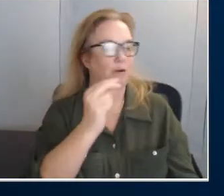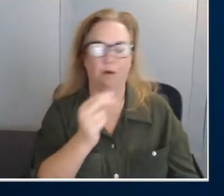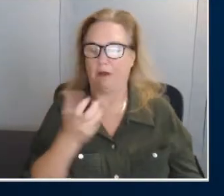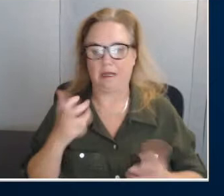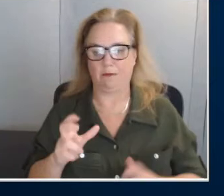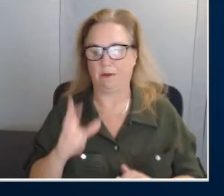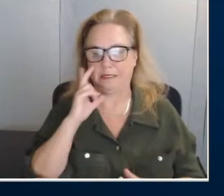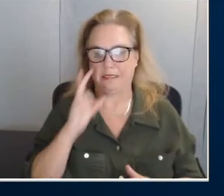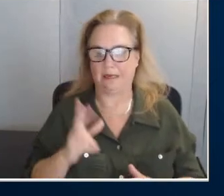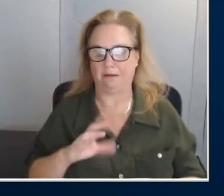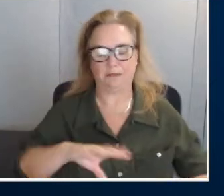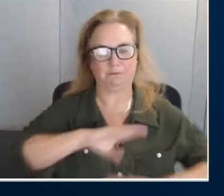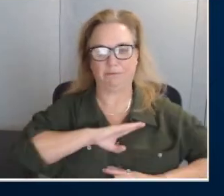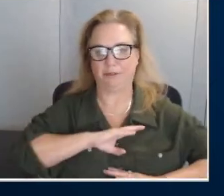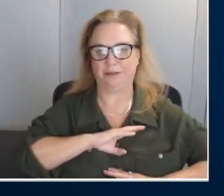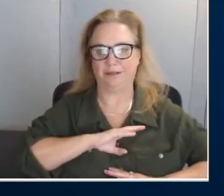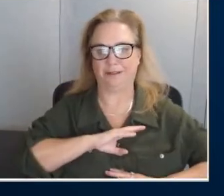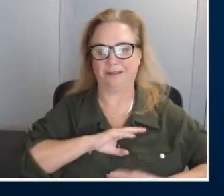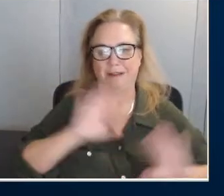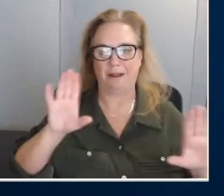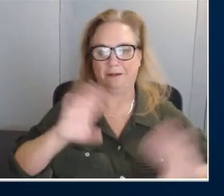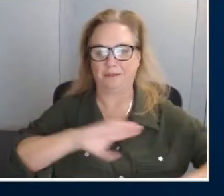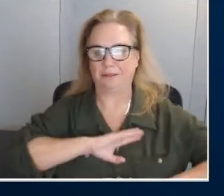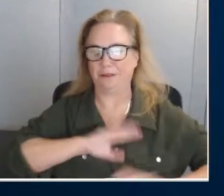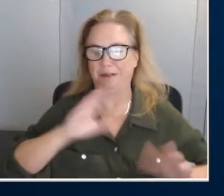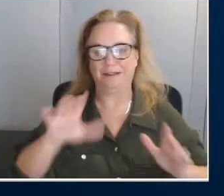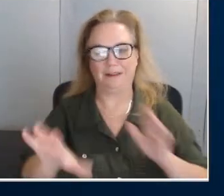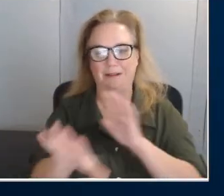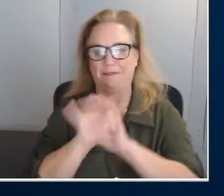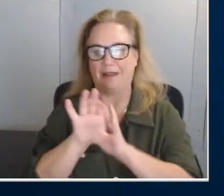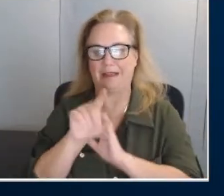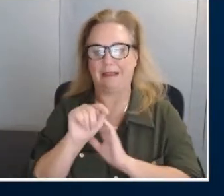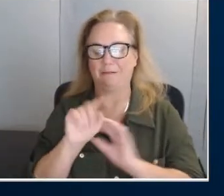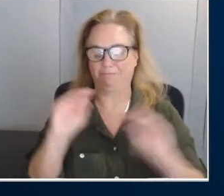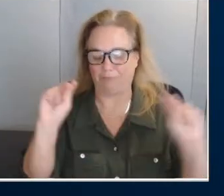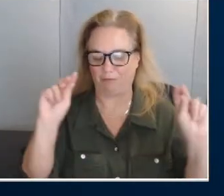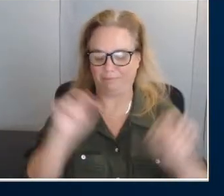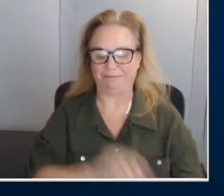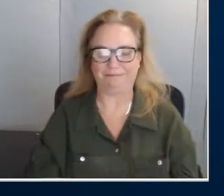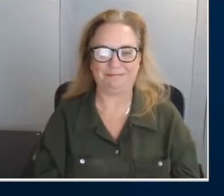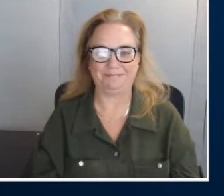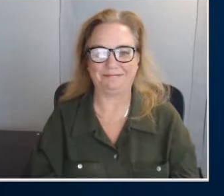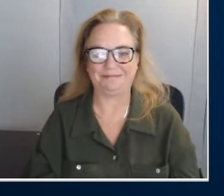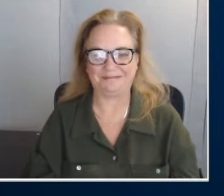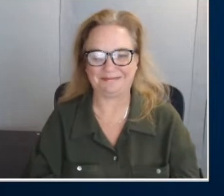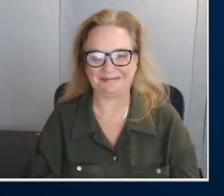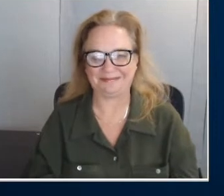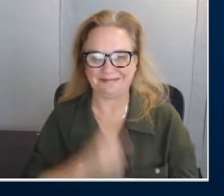not. Good riddance. It just Bye, be gallbladder. Out and gone. Yeah.